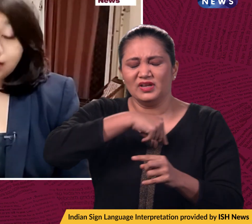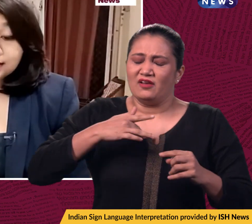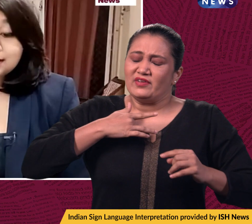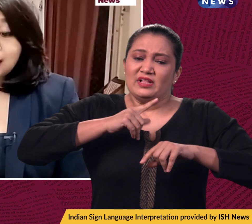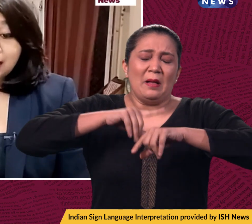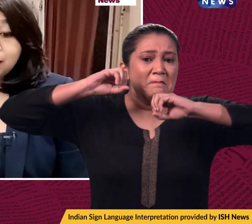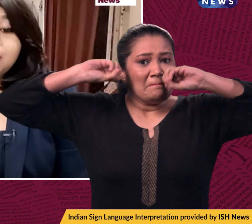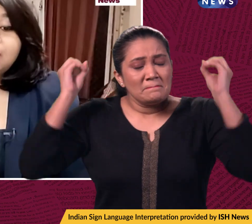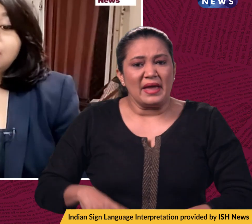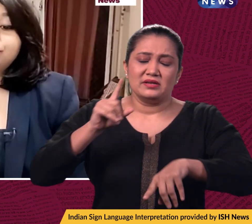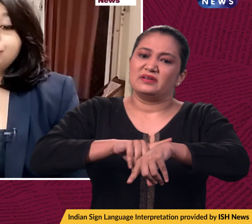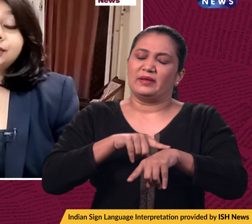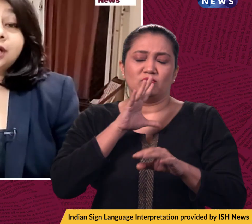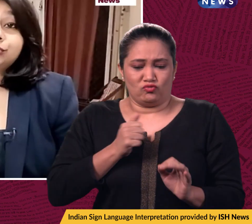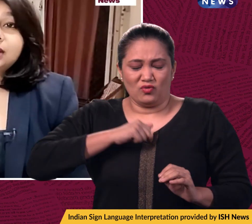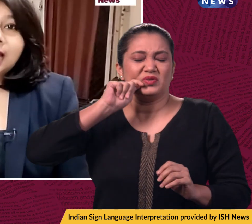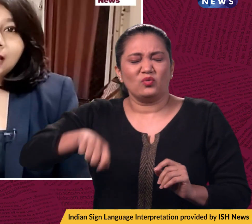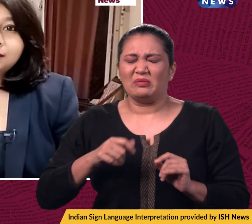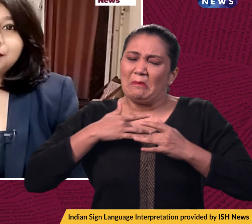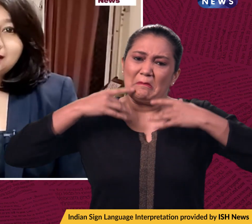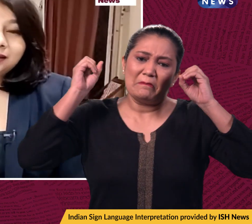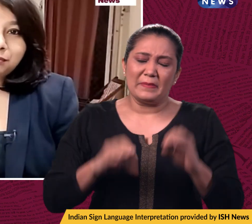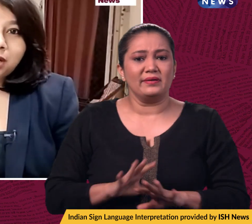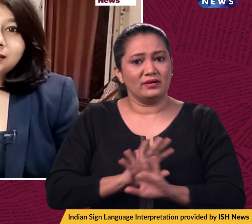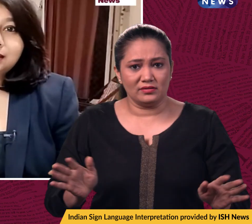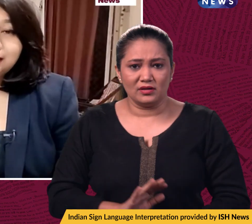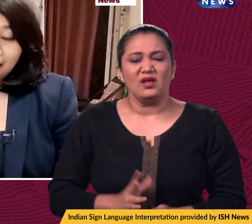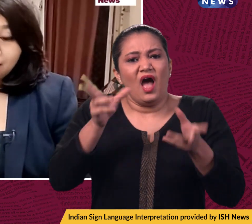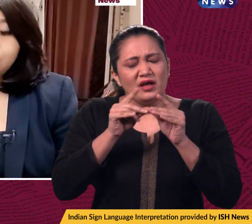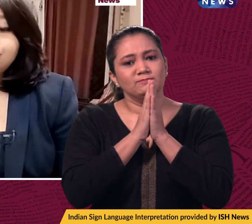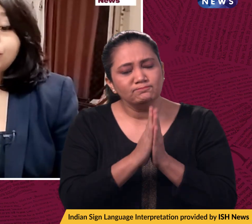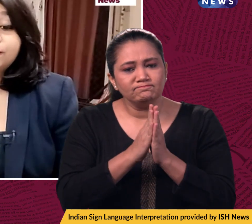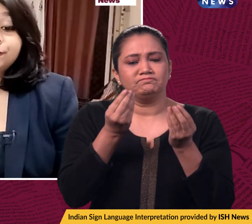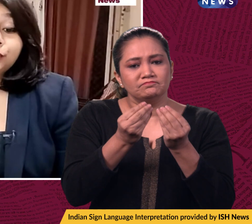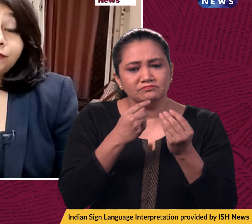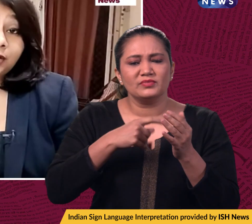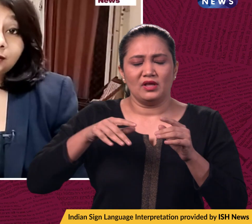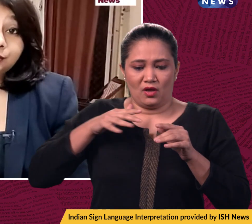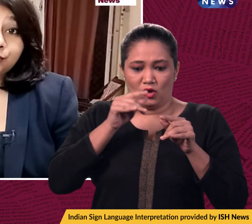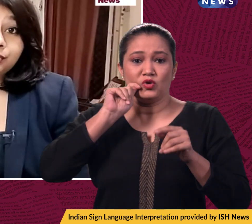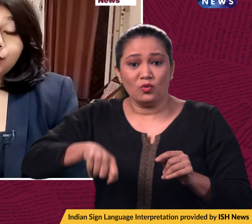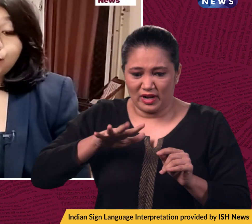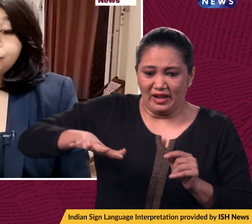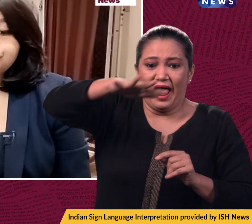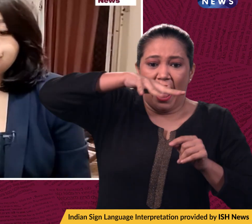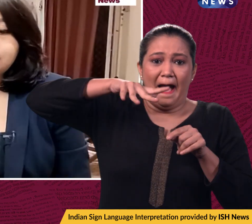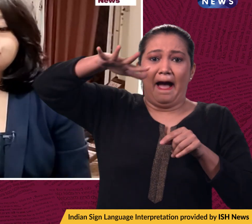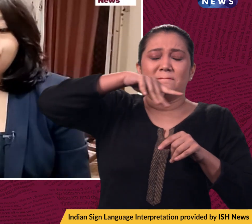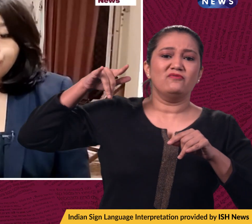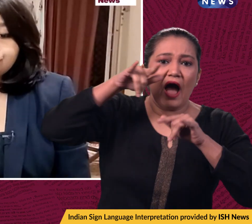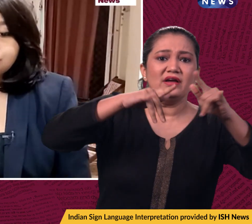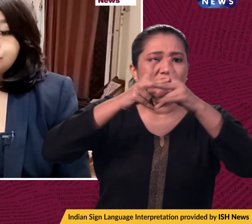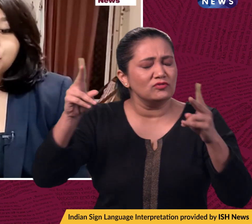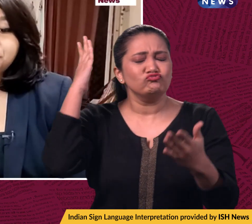is the darkest time for his country and made this demand again for a no-fly zone over Ukraine